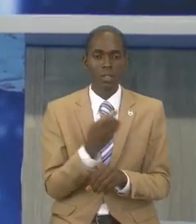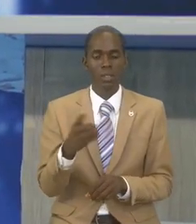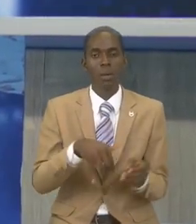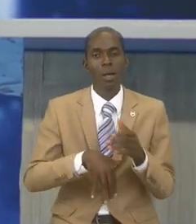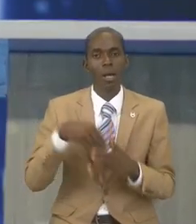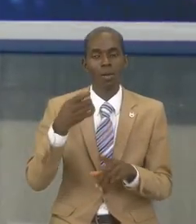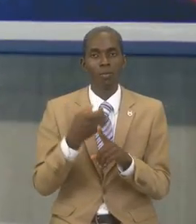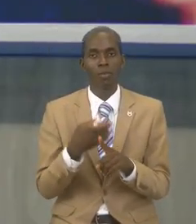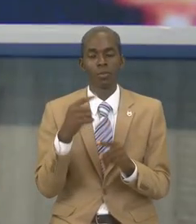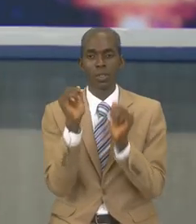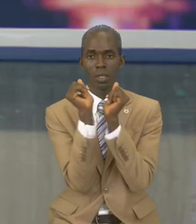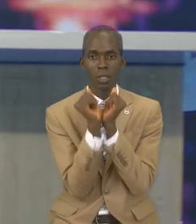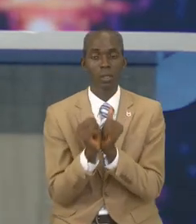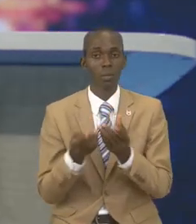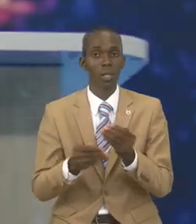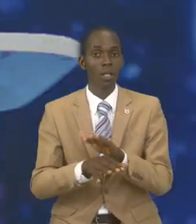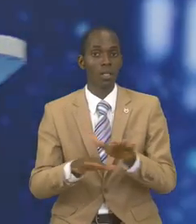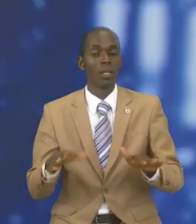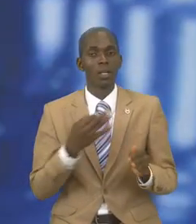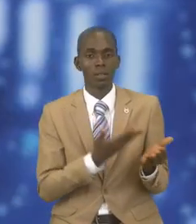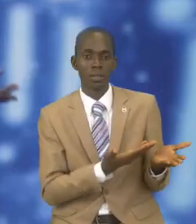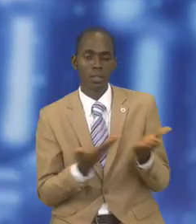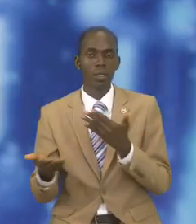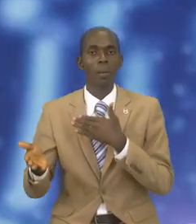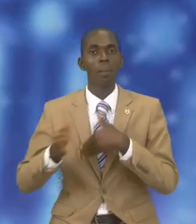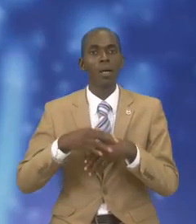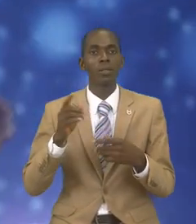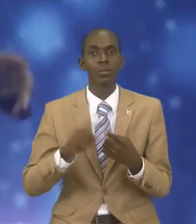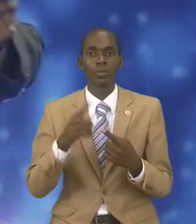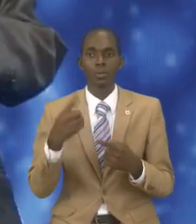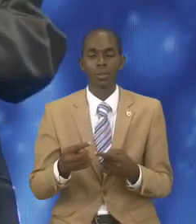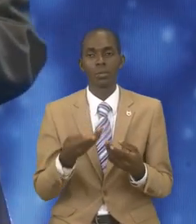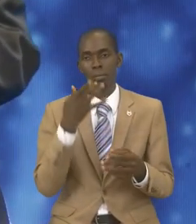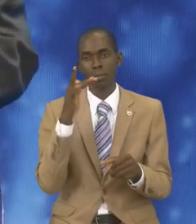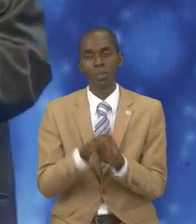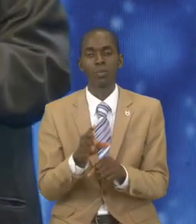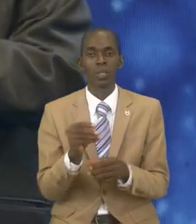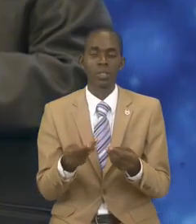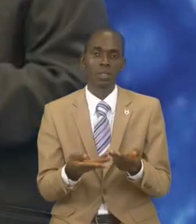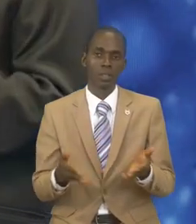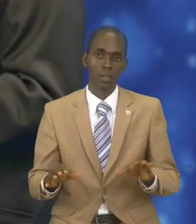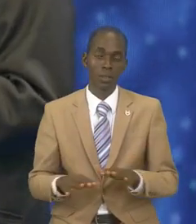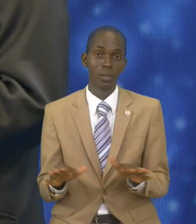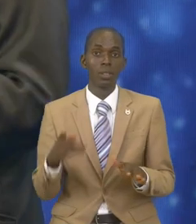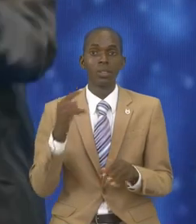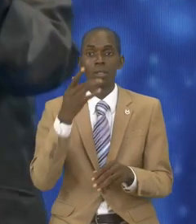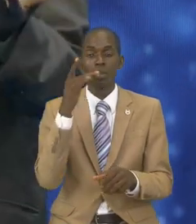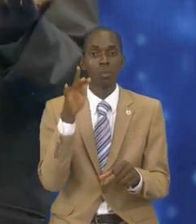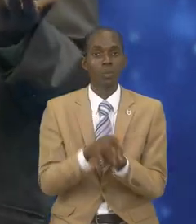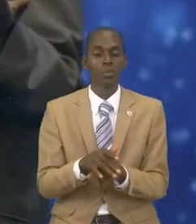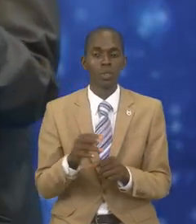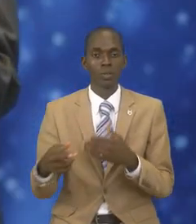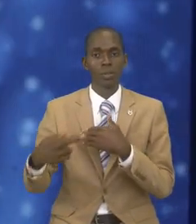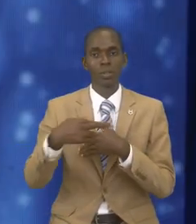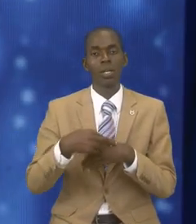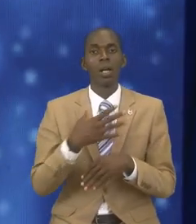Babylon and get them back to the land of Judah. The promised restoration. And